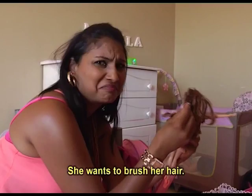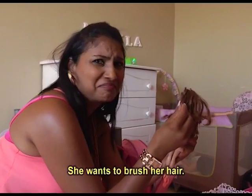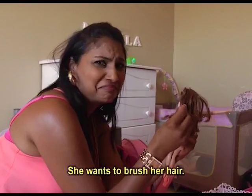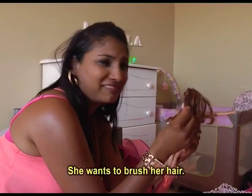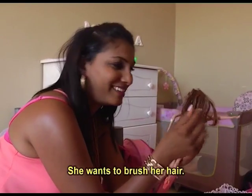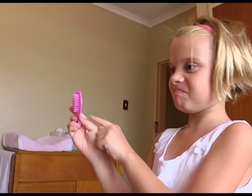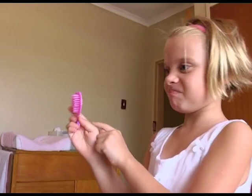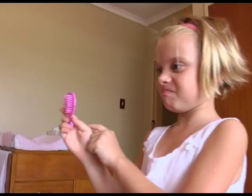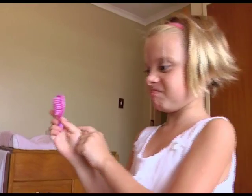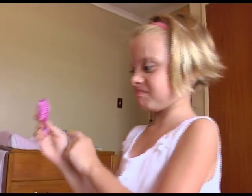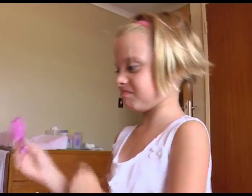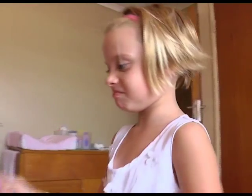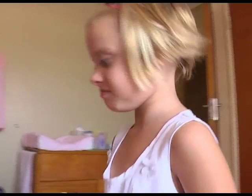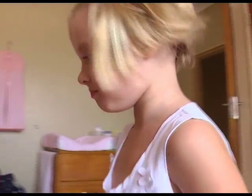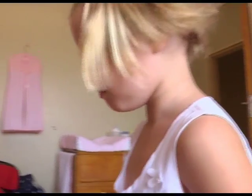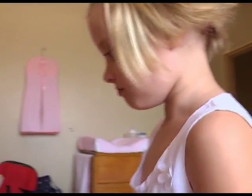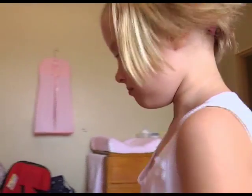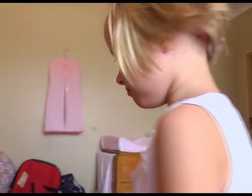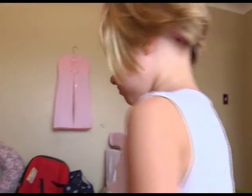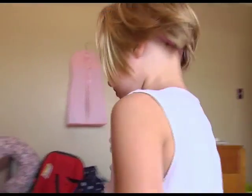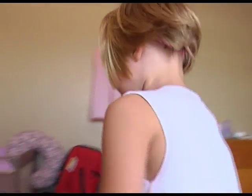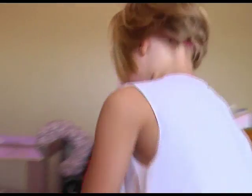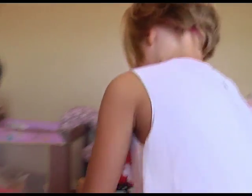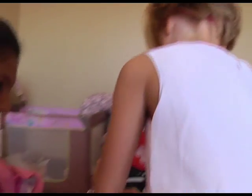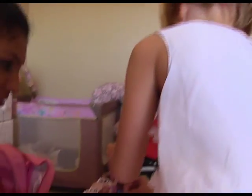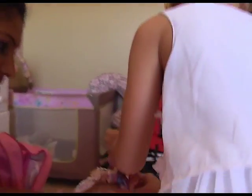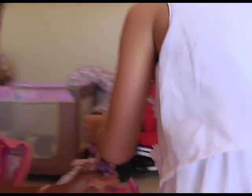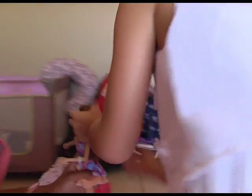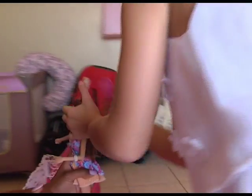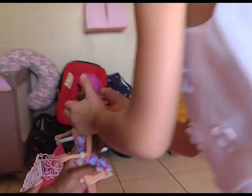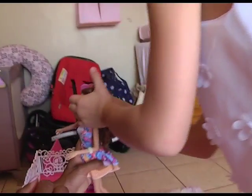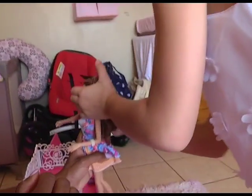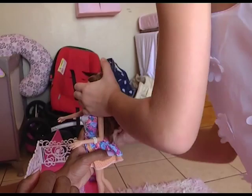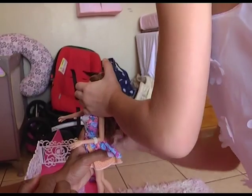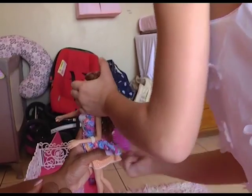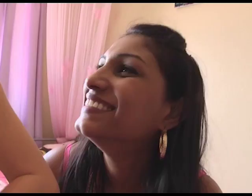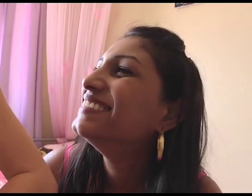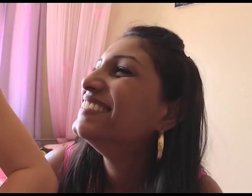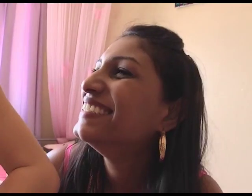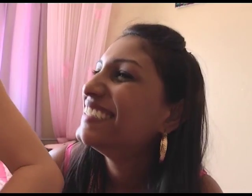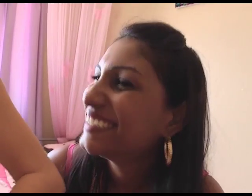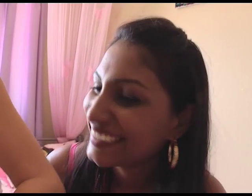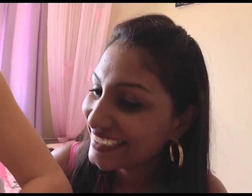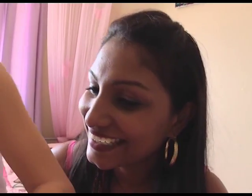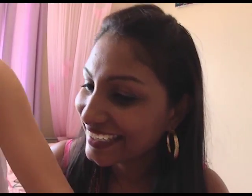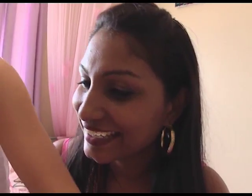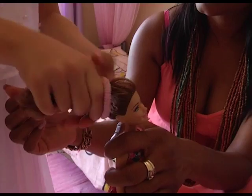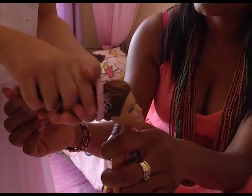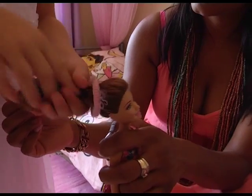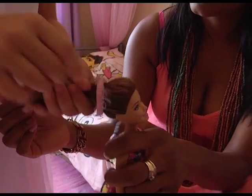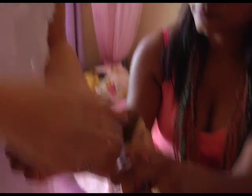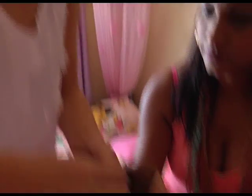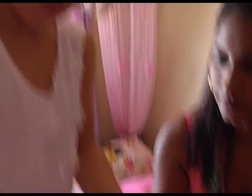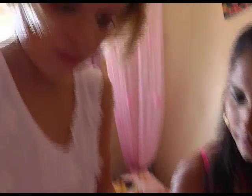hair. Minste hier aan wat? Wat maak hier jou meis? Hoekom is jy so